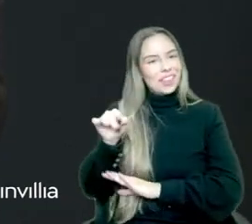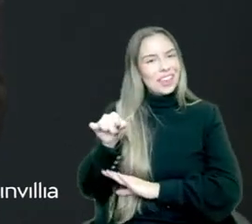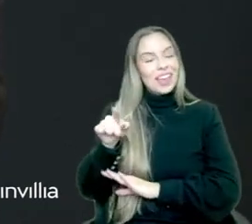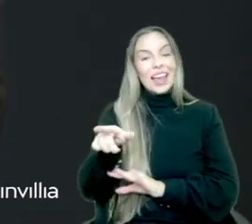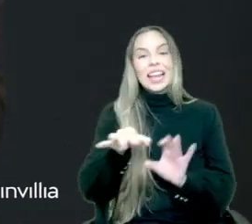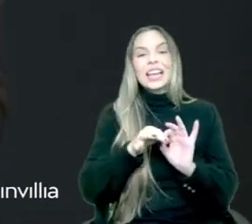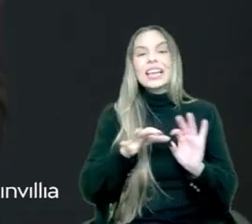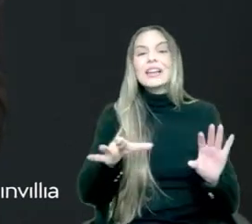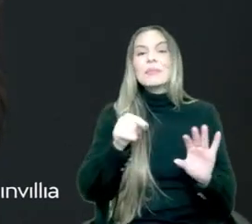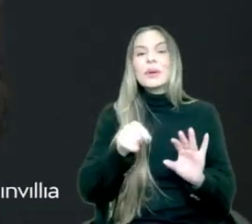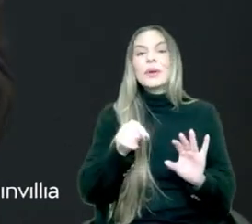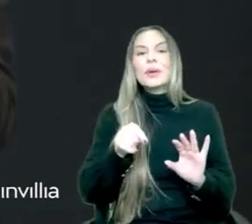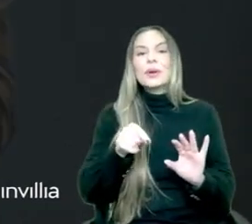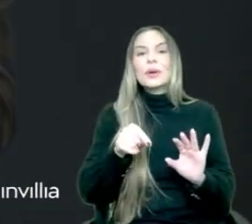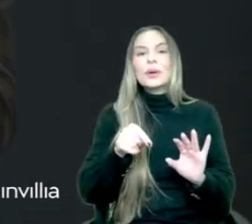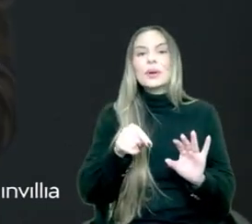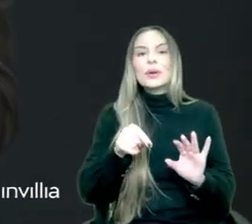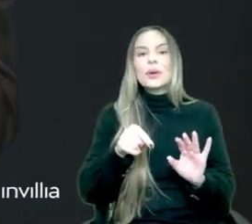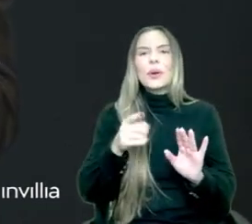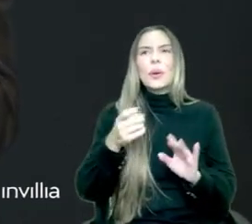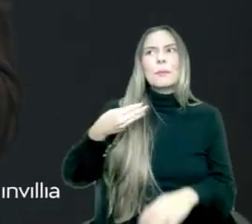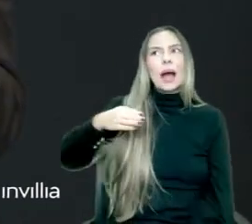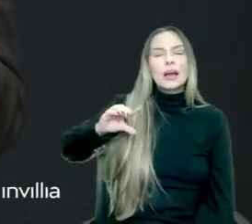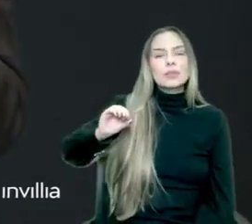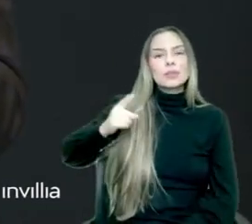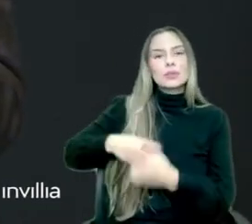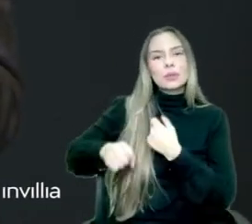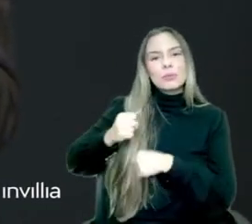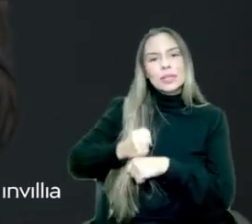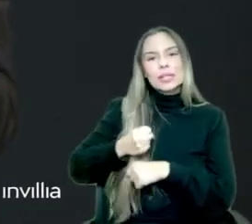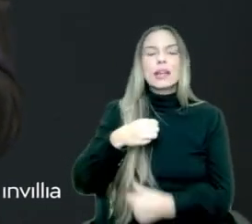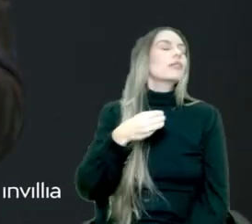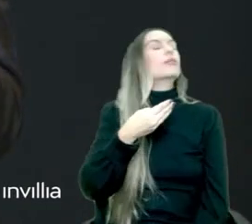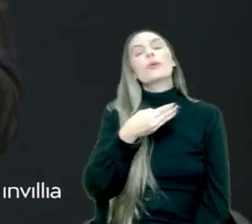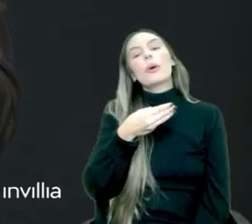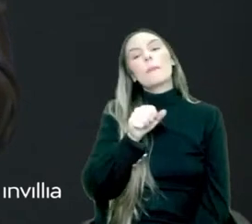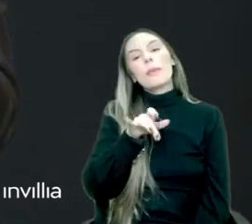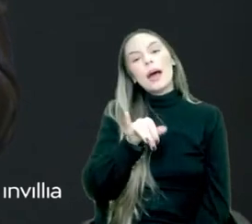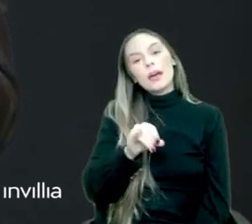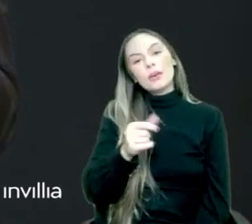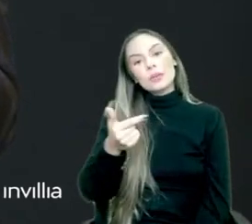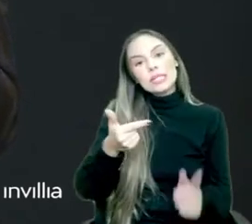the end of March, and on May 2nd, after some additional